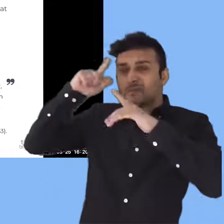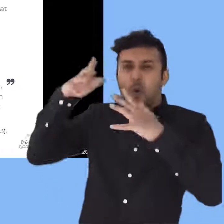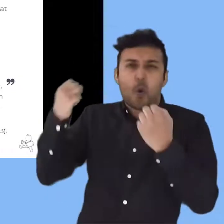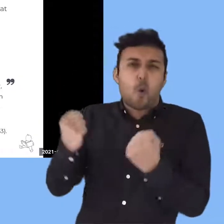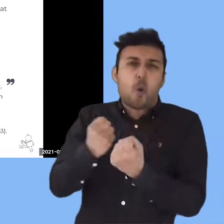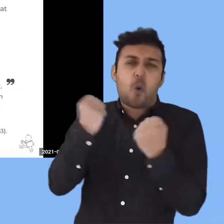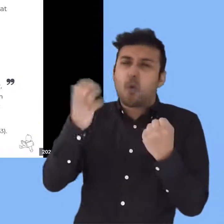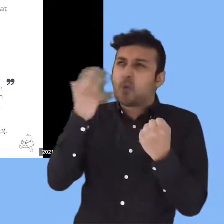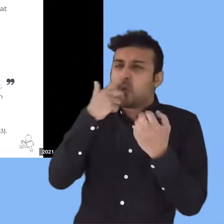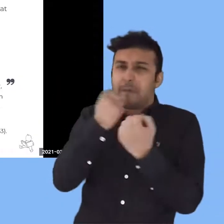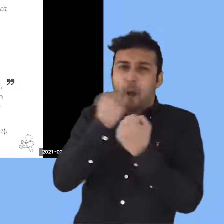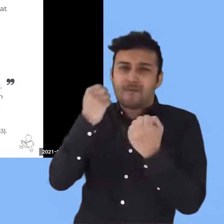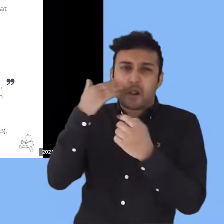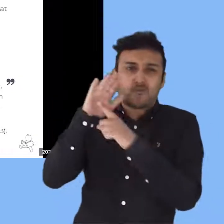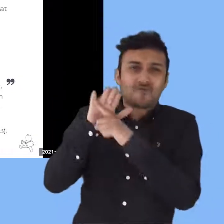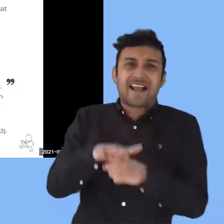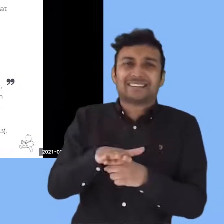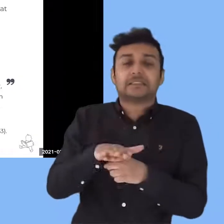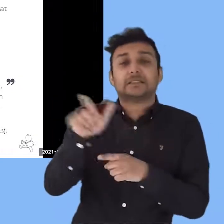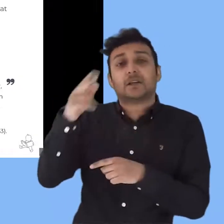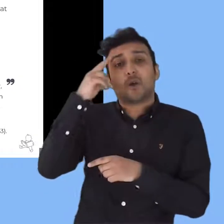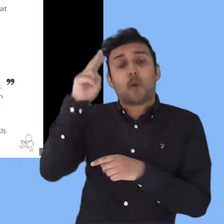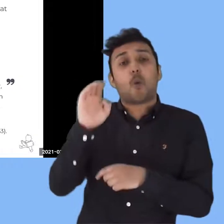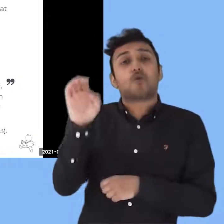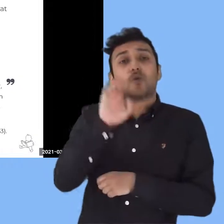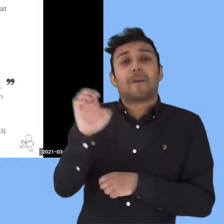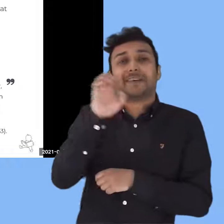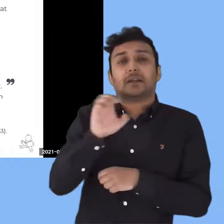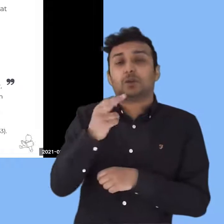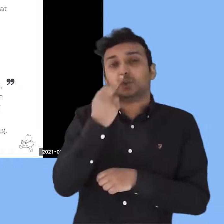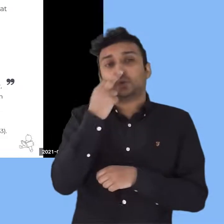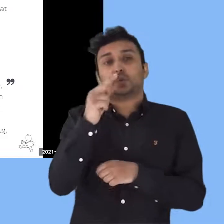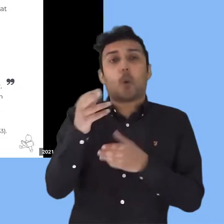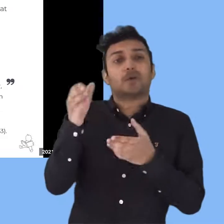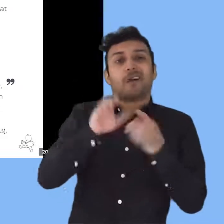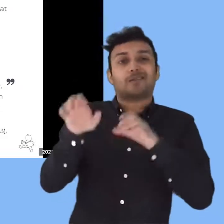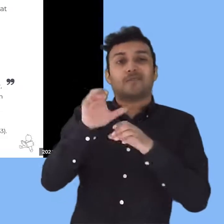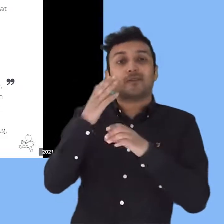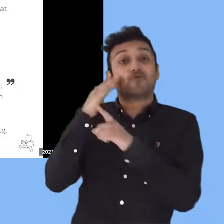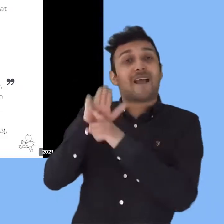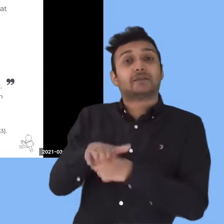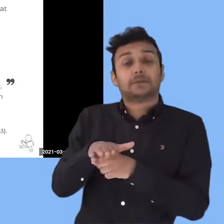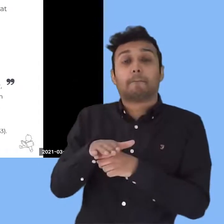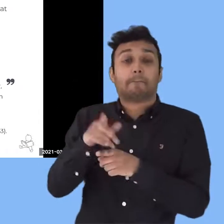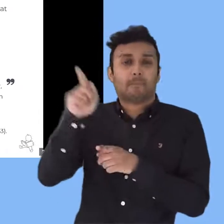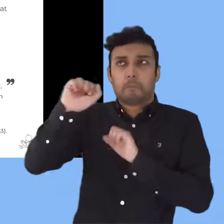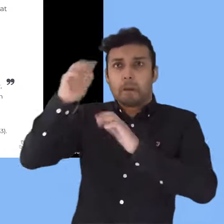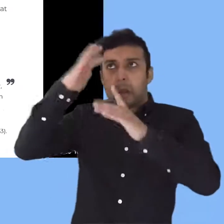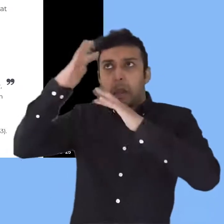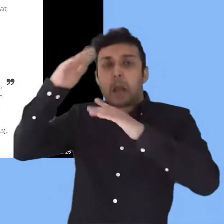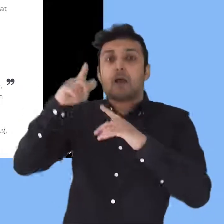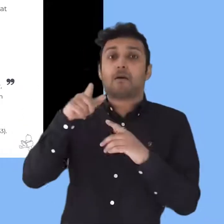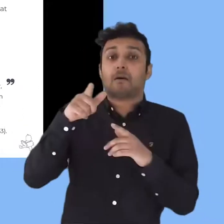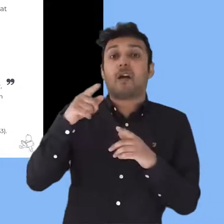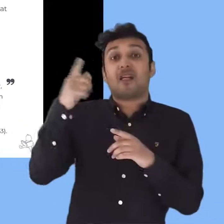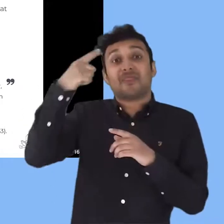period. It's called European pseudoscientific racism now, but it was mapped onto African people where degrees of